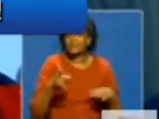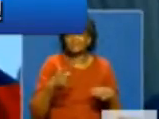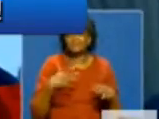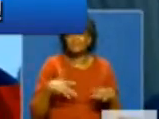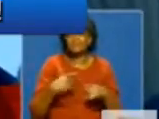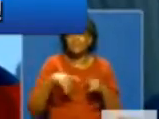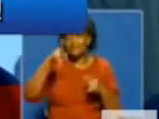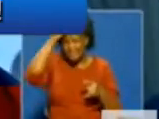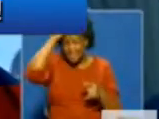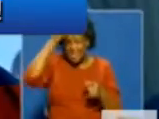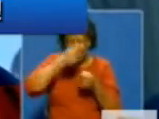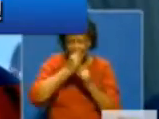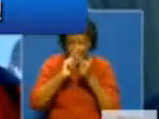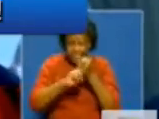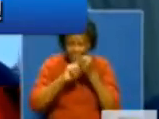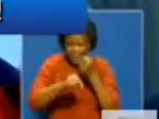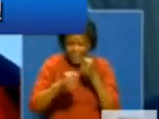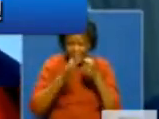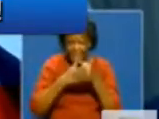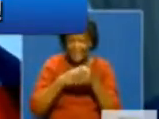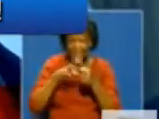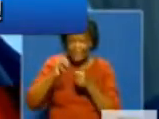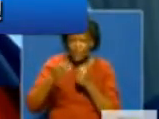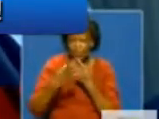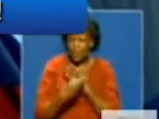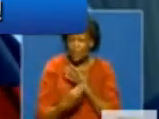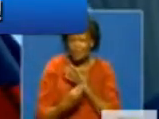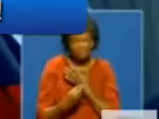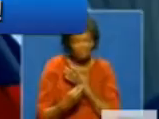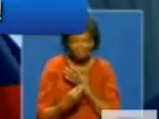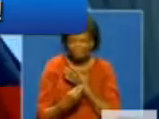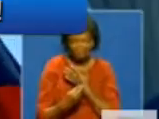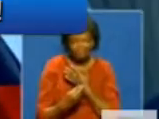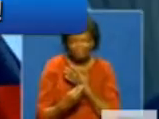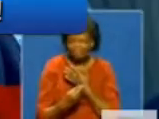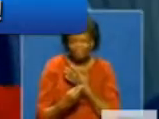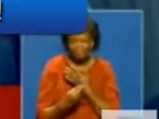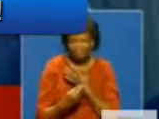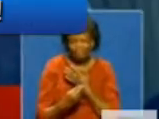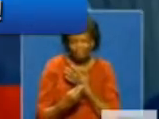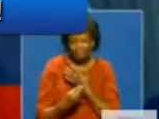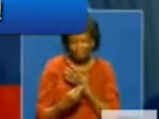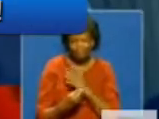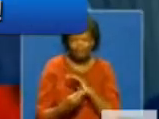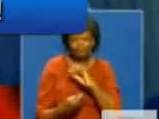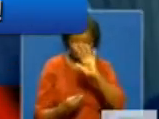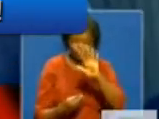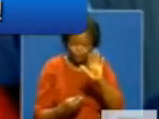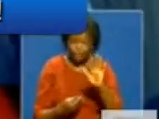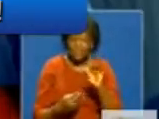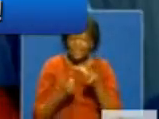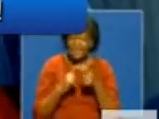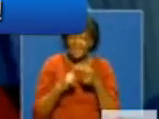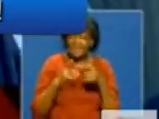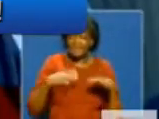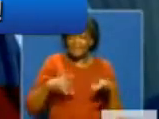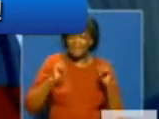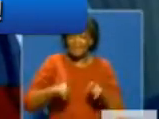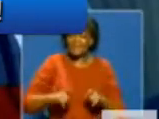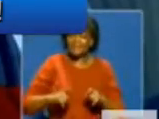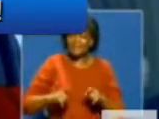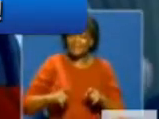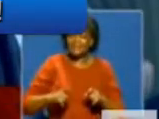6.9 million copies. My Lord, that is not enough. Wanjiku must then do civic